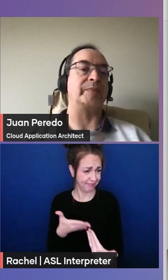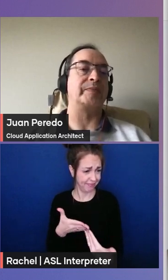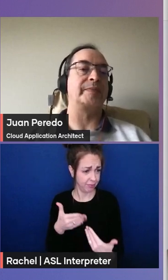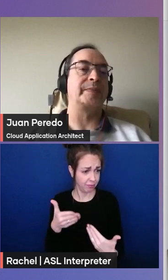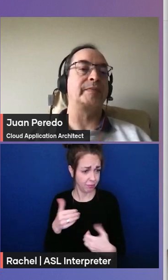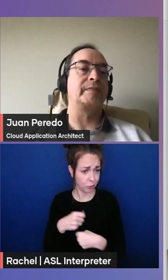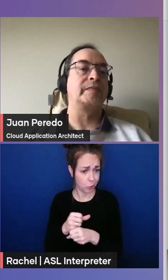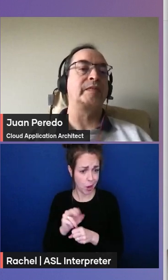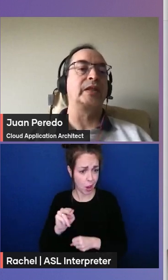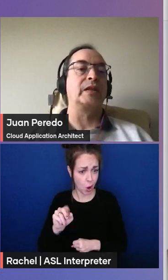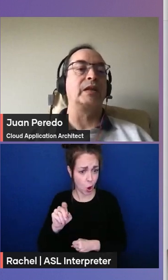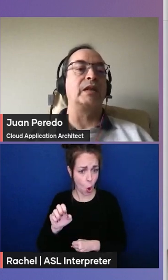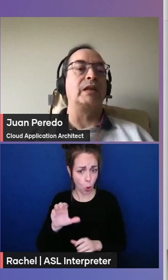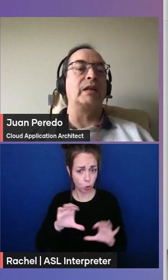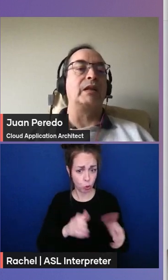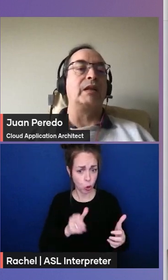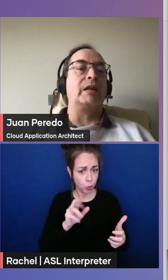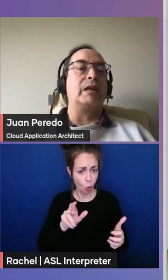here.